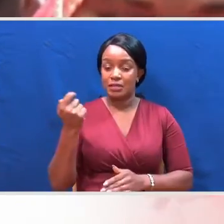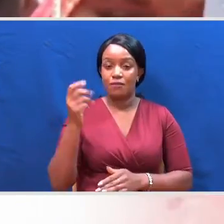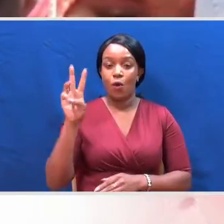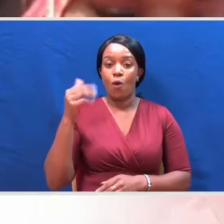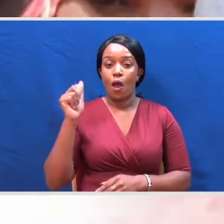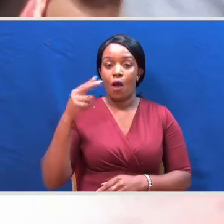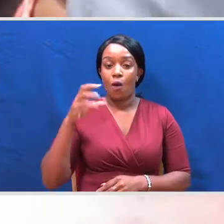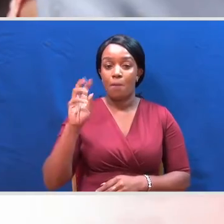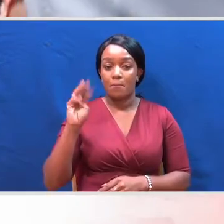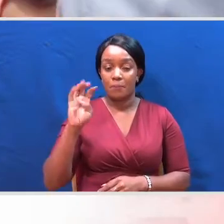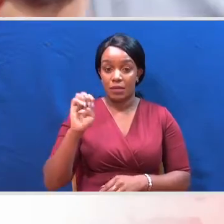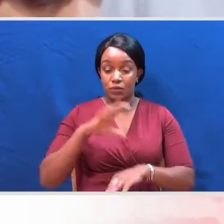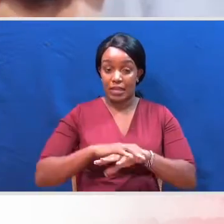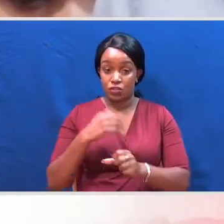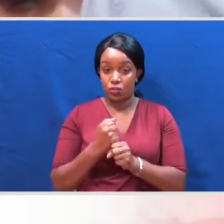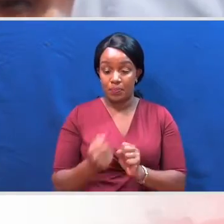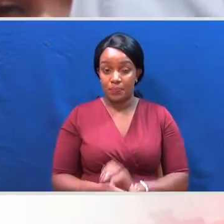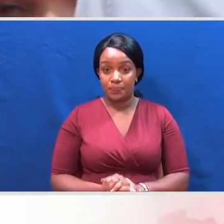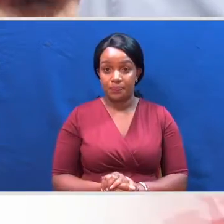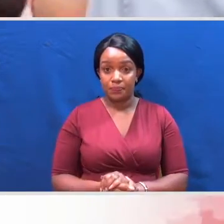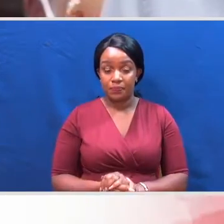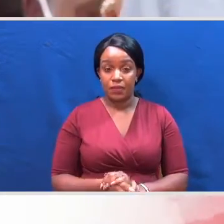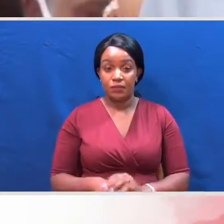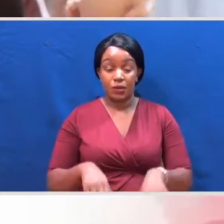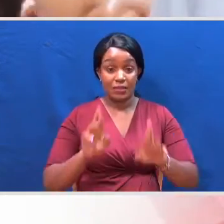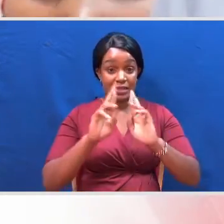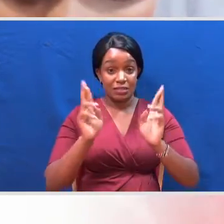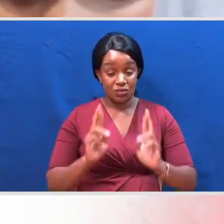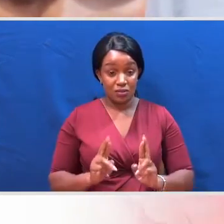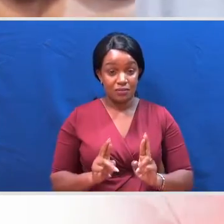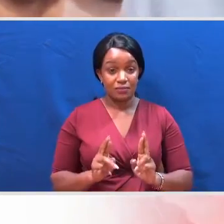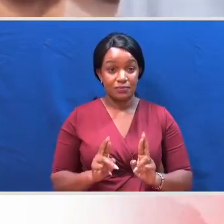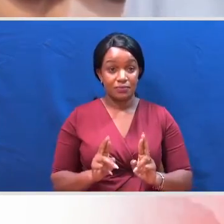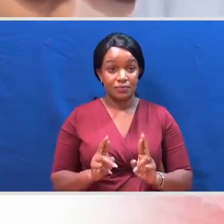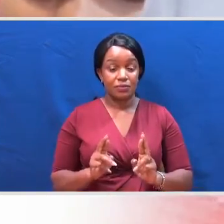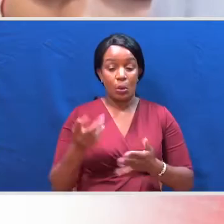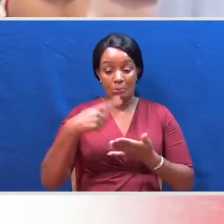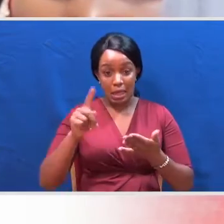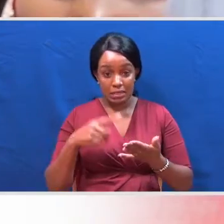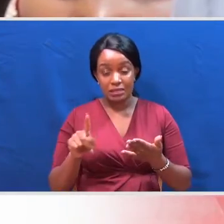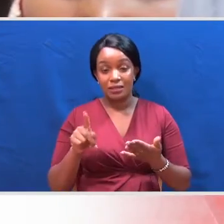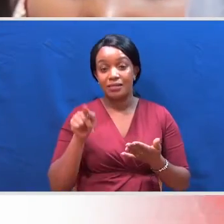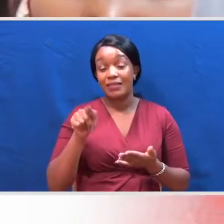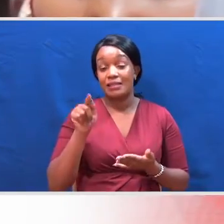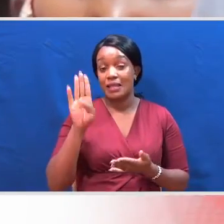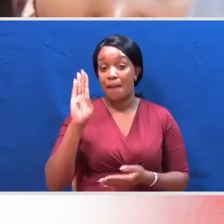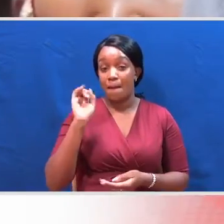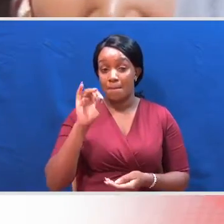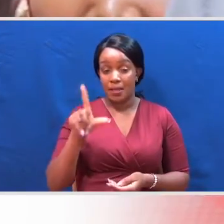of the region and the ASAL areas, the FCDC areas, to pass this bill so that we